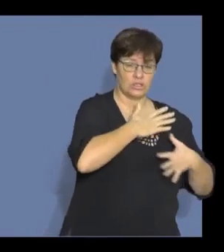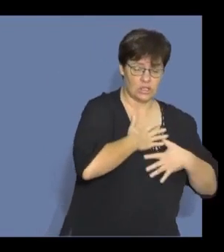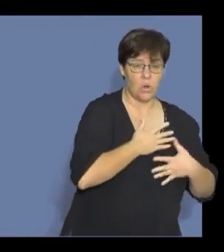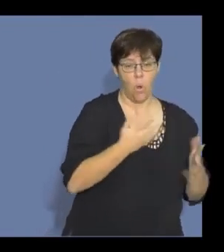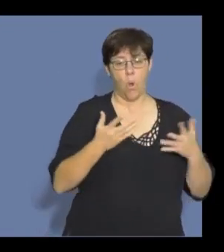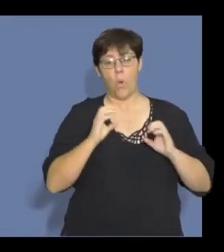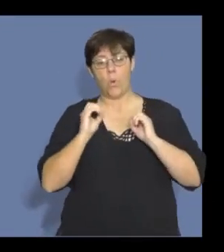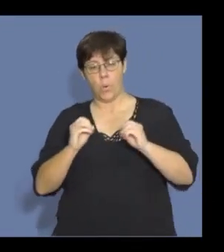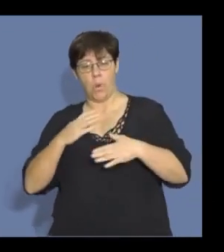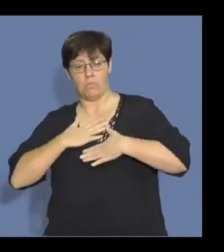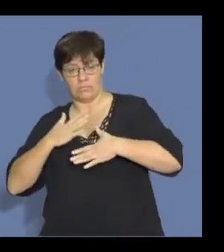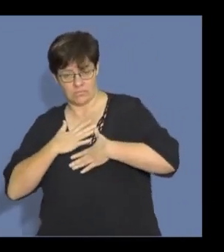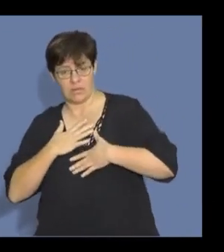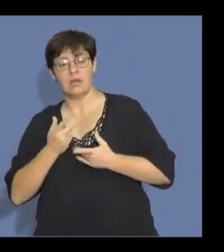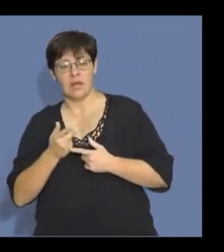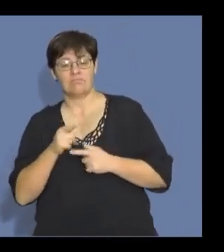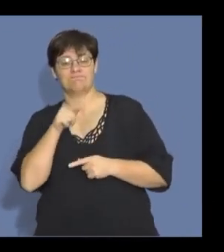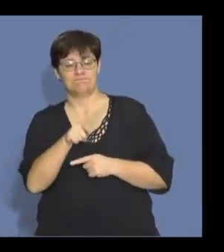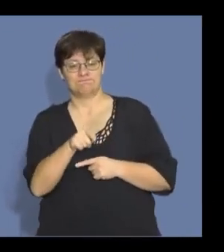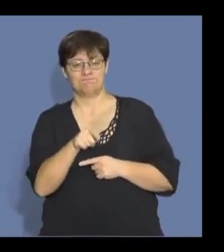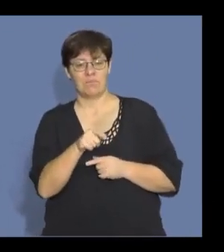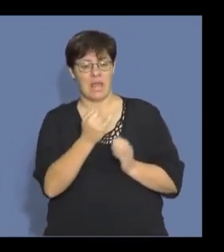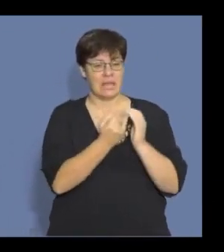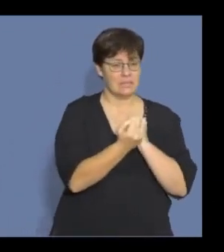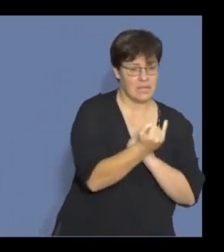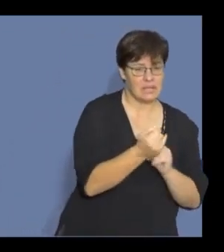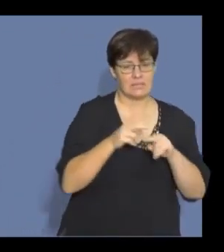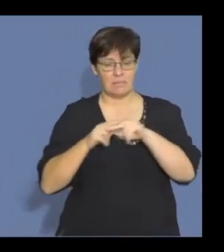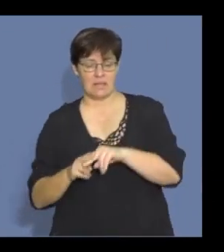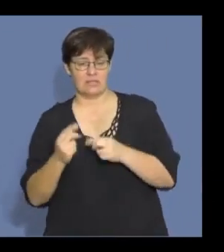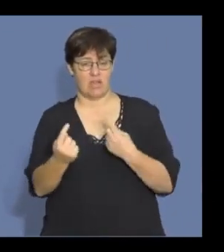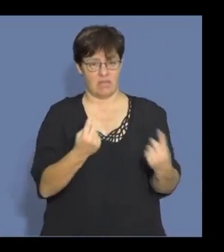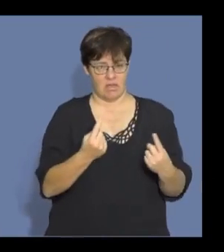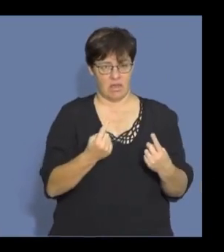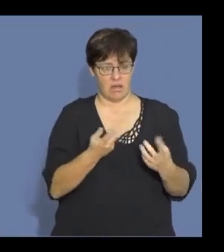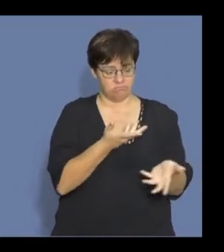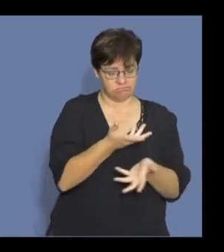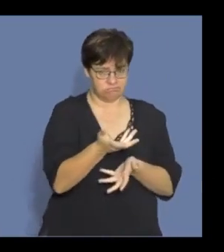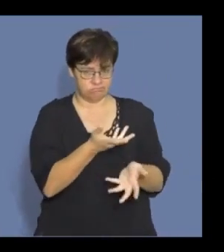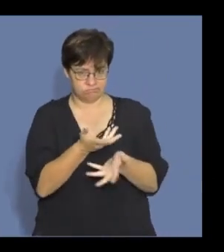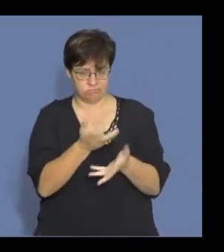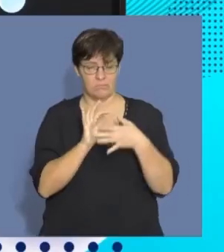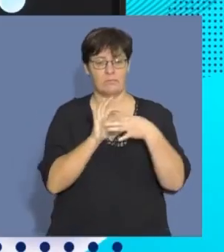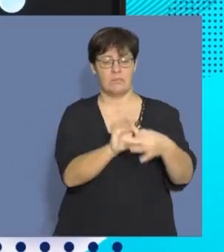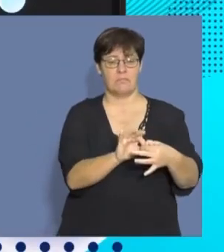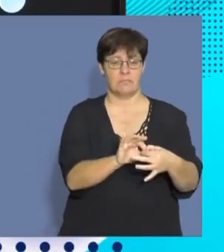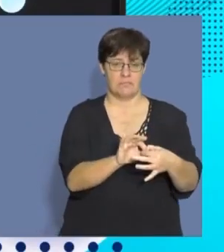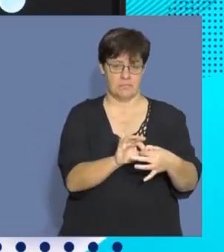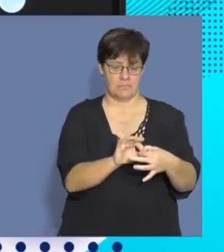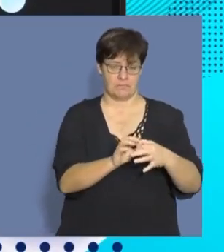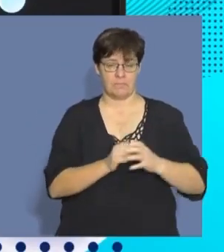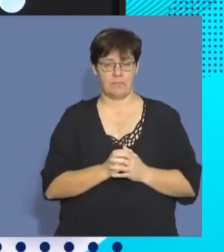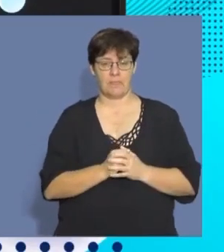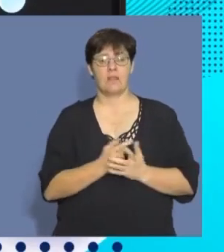components are interdependent and interact closely. It's important that we recognize that in ecology we